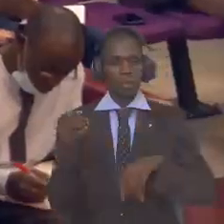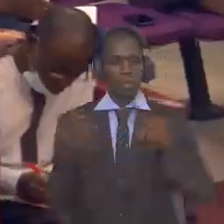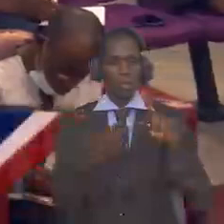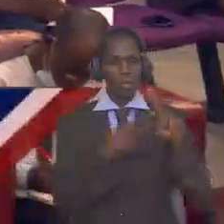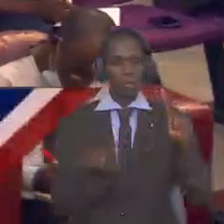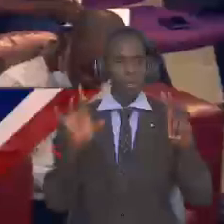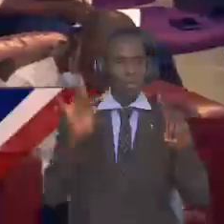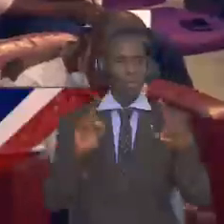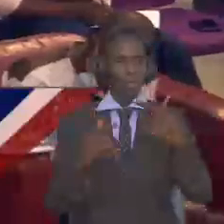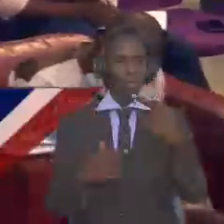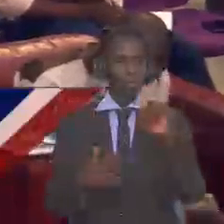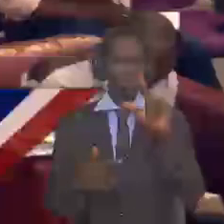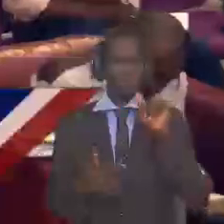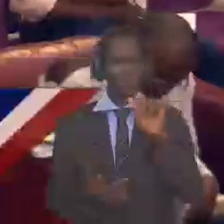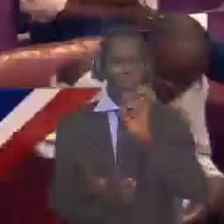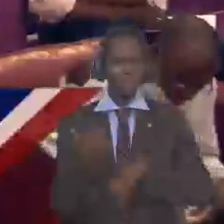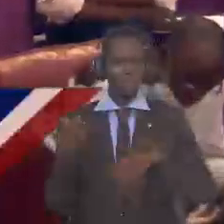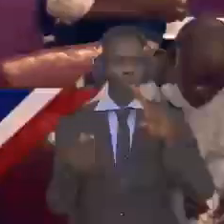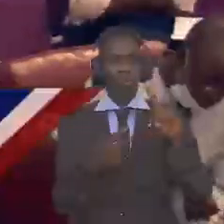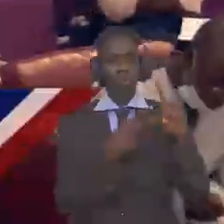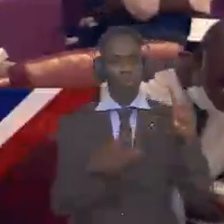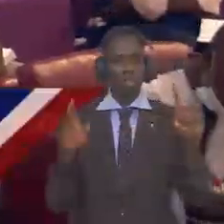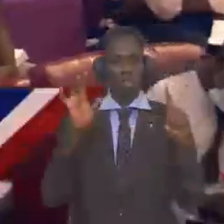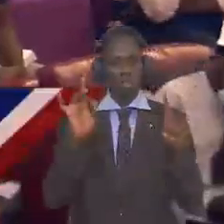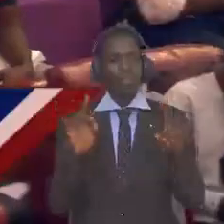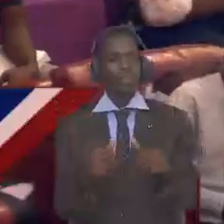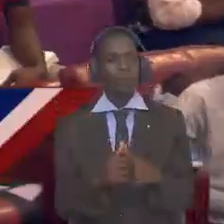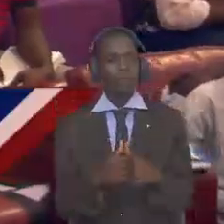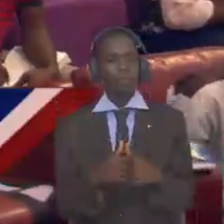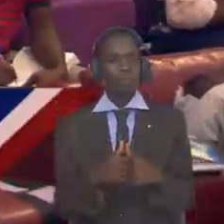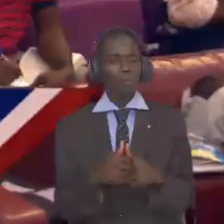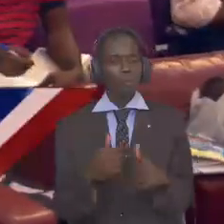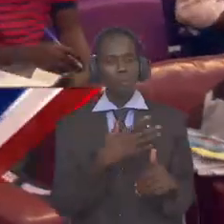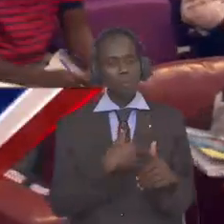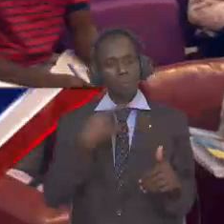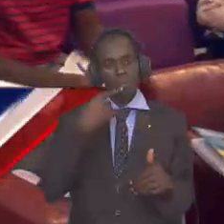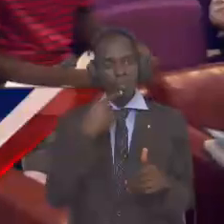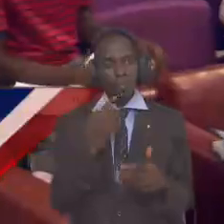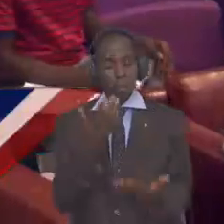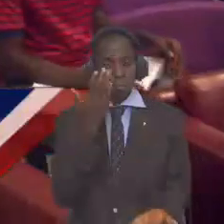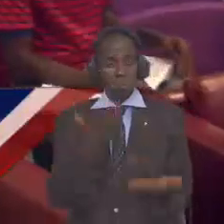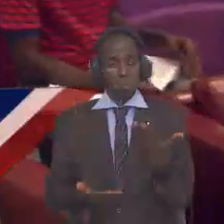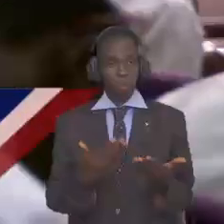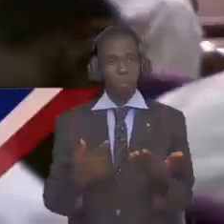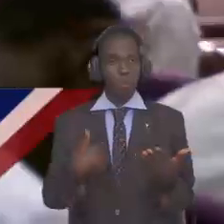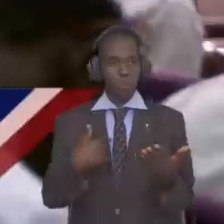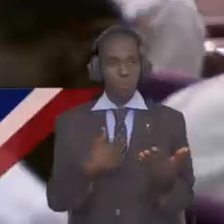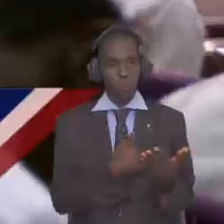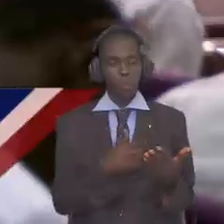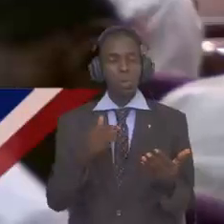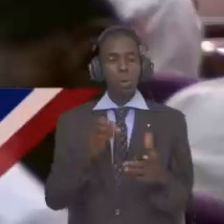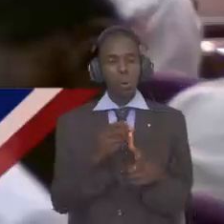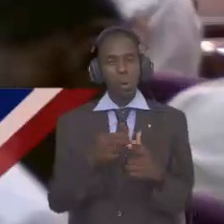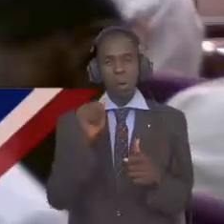8. Galatians chapter 1, reading from verse 8. And he said, though we or an angel from